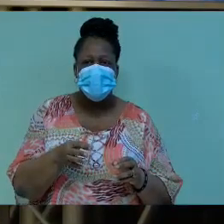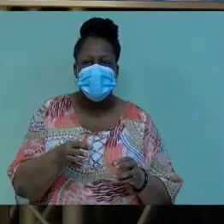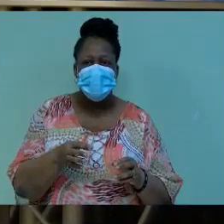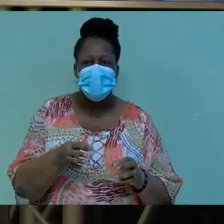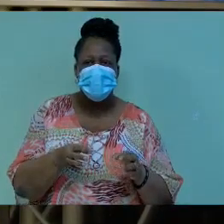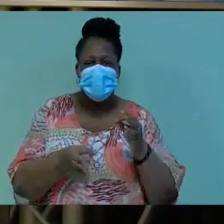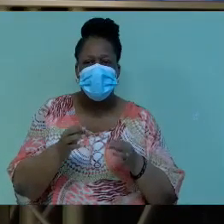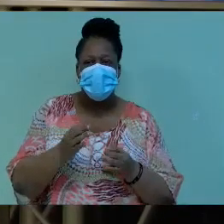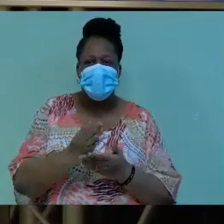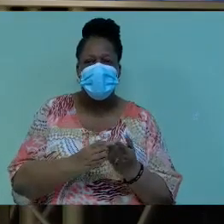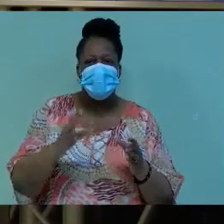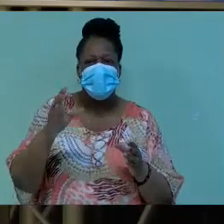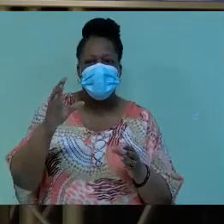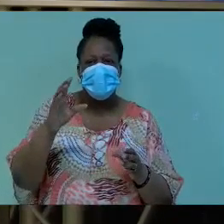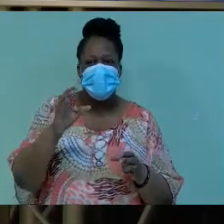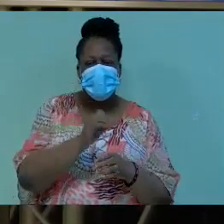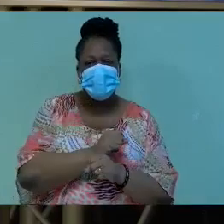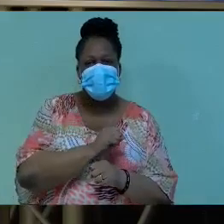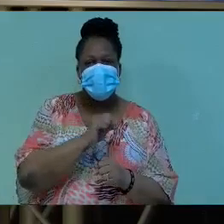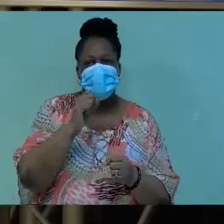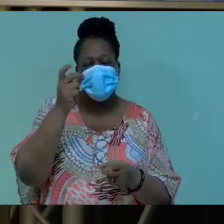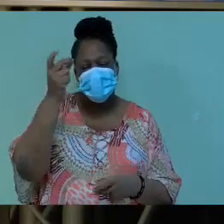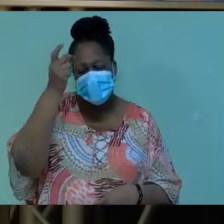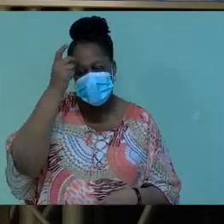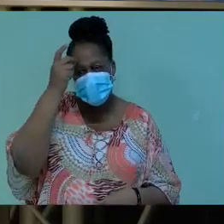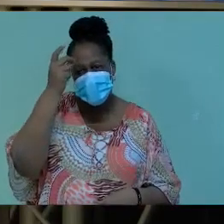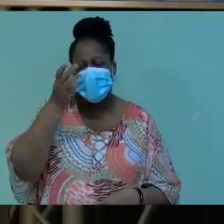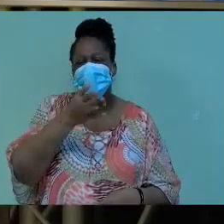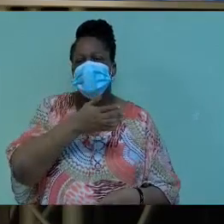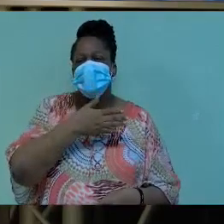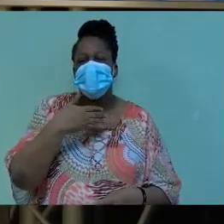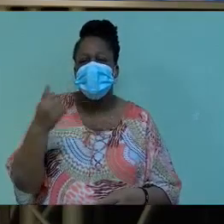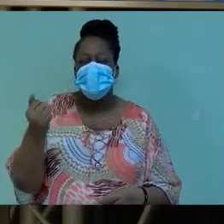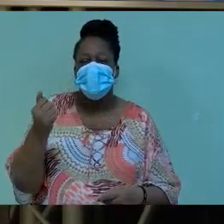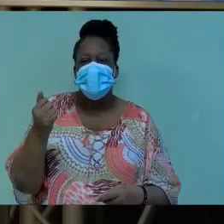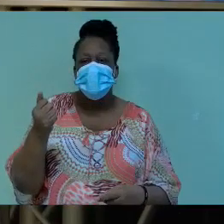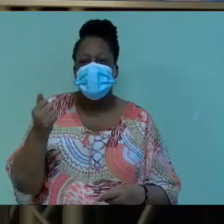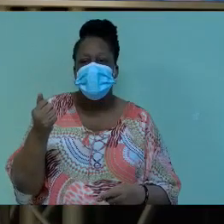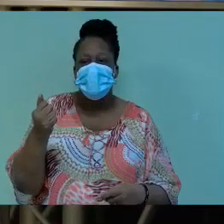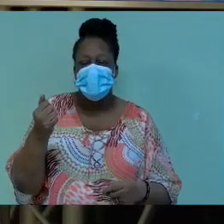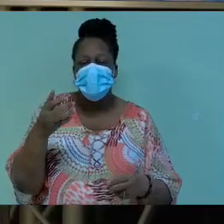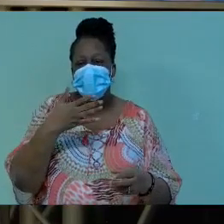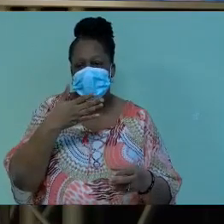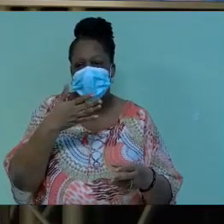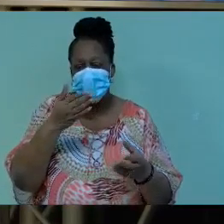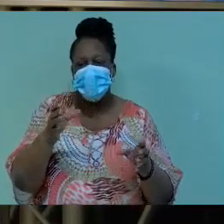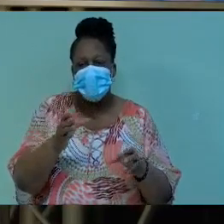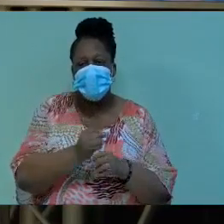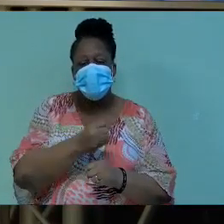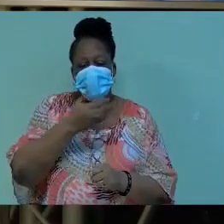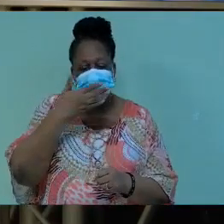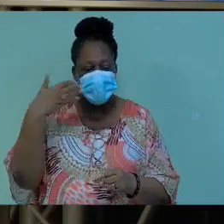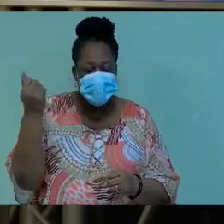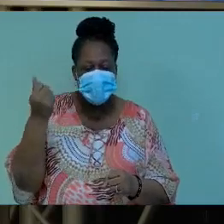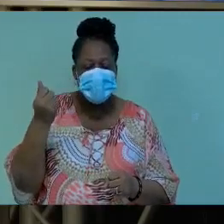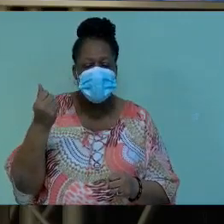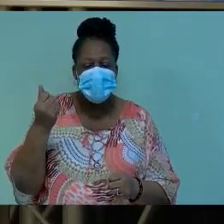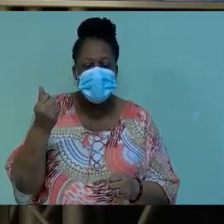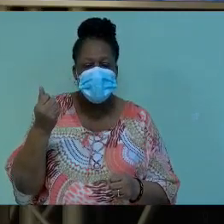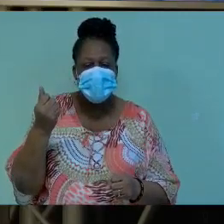gets the disease and recover, or two, you are immunized or vaccinated against the disease. And let's use a hypothetical